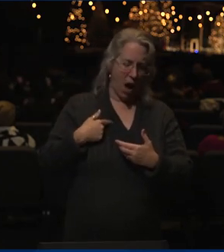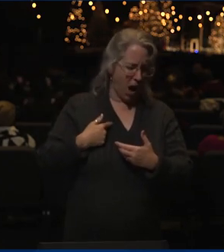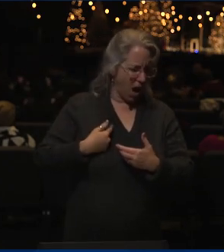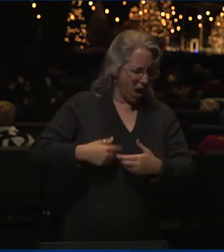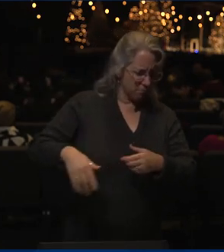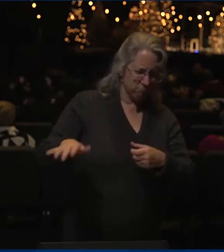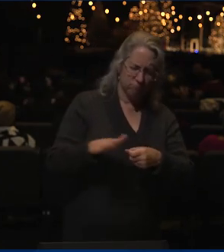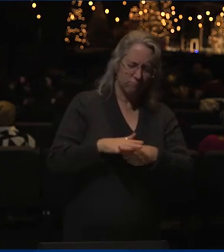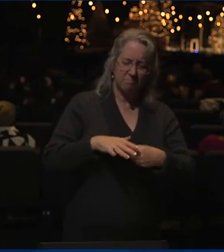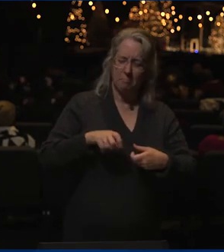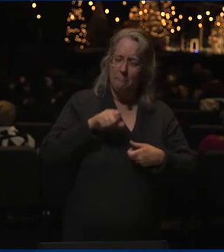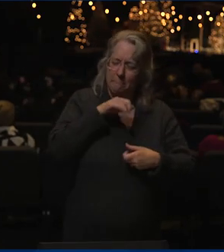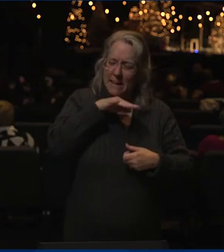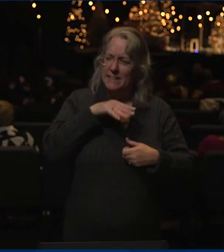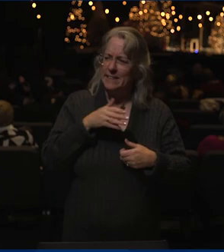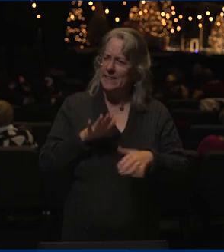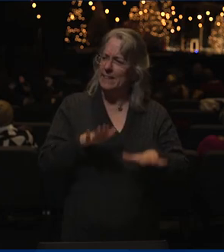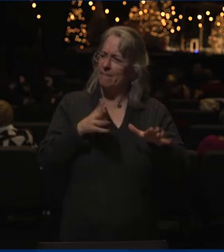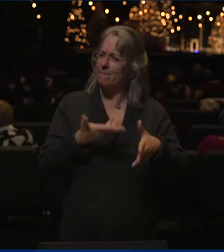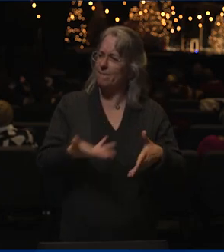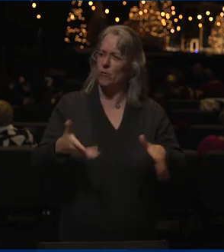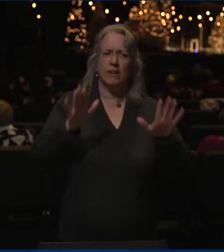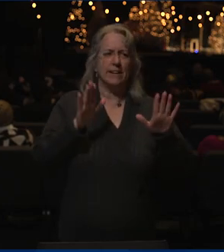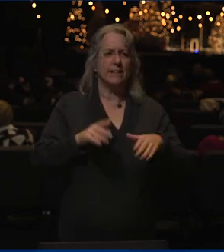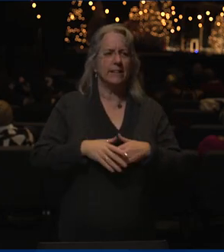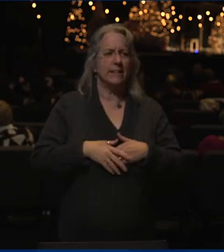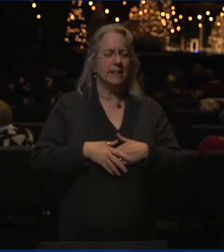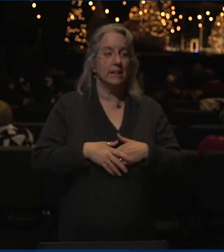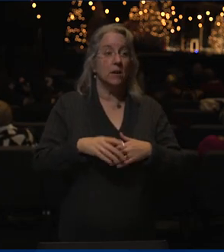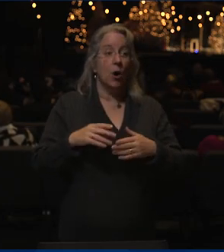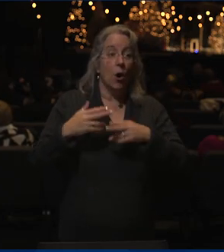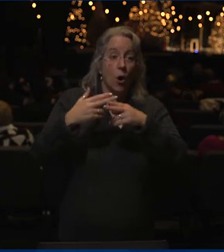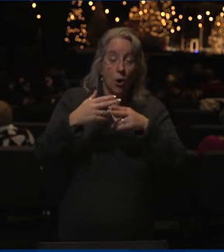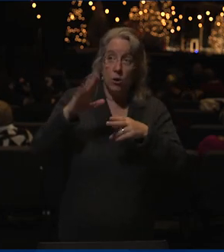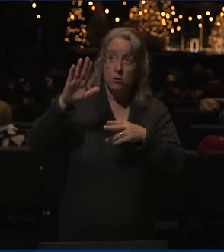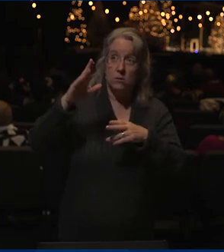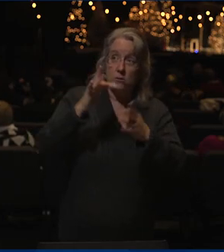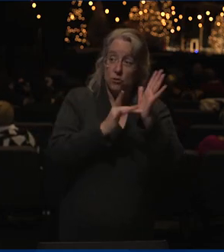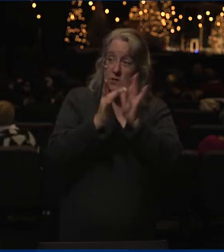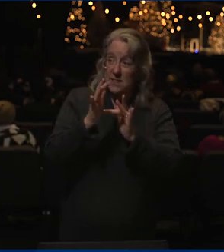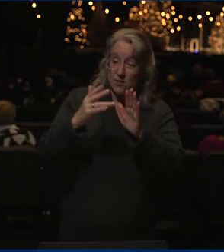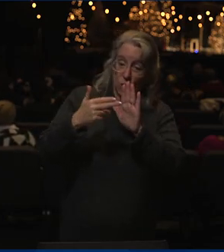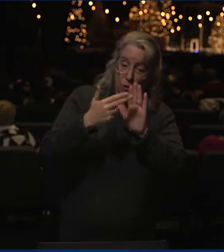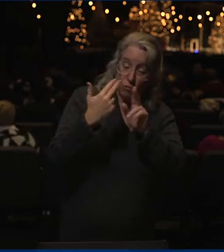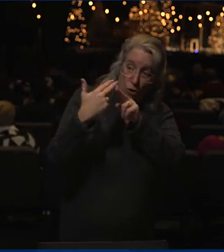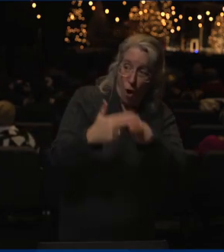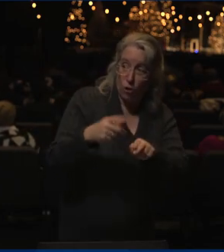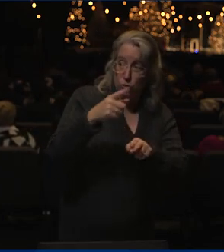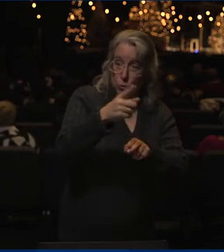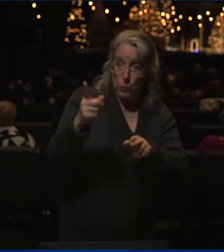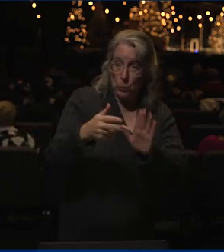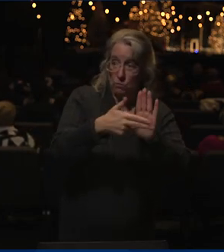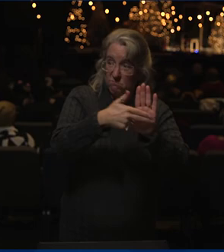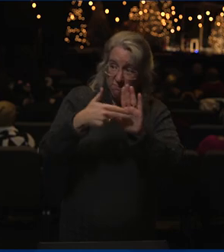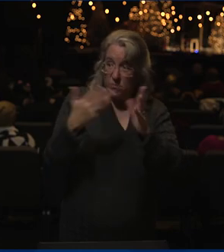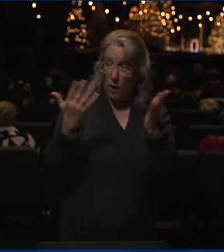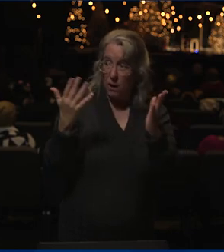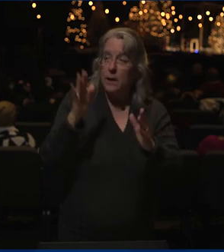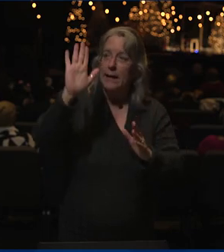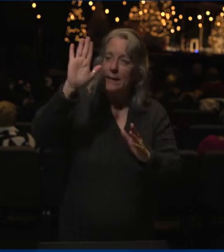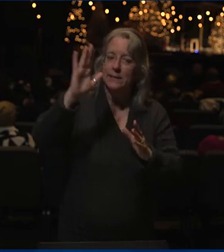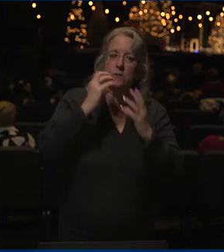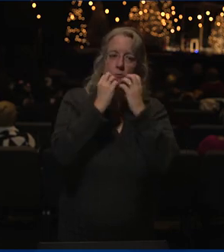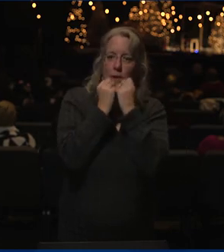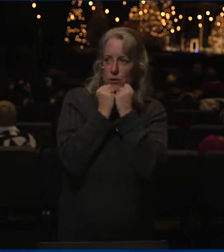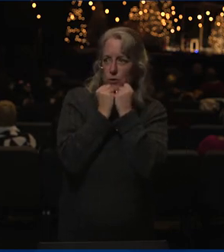He calls you his treasure. He wants you to know that you are worth so much.